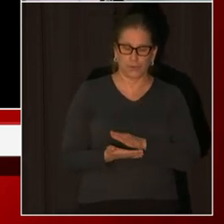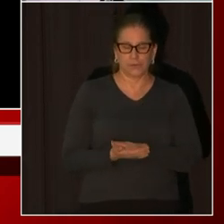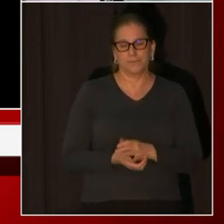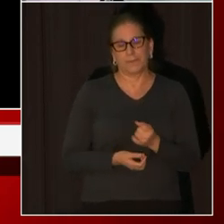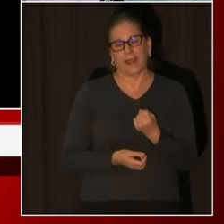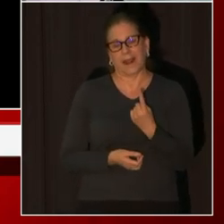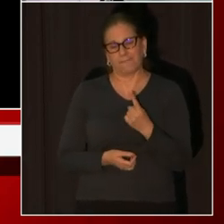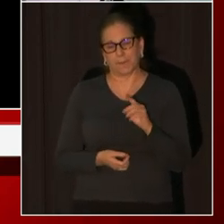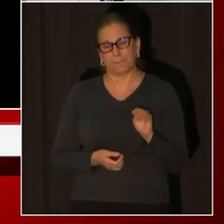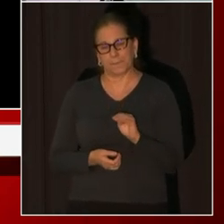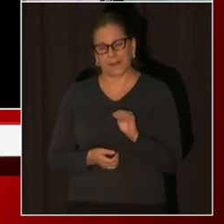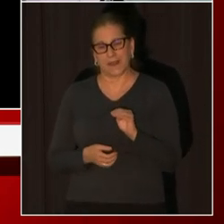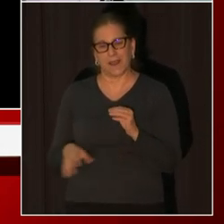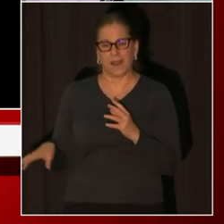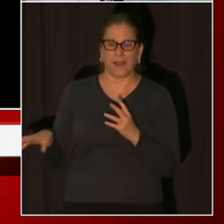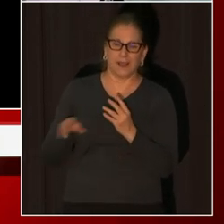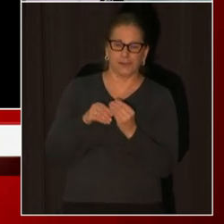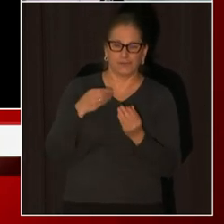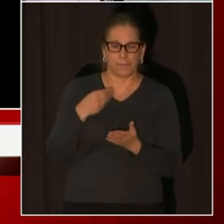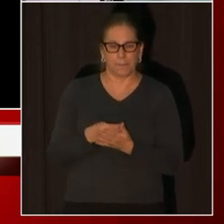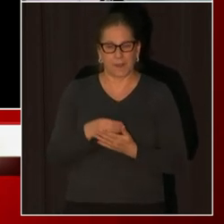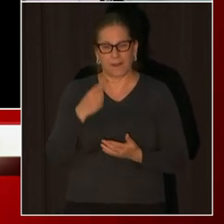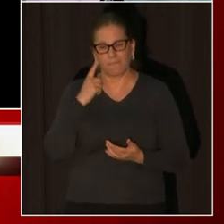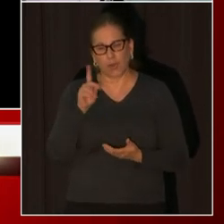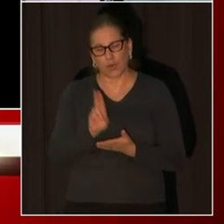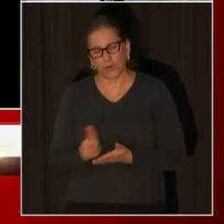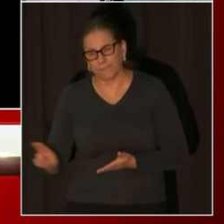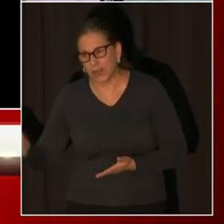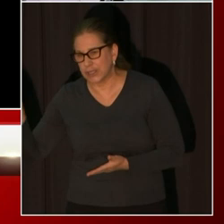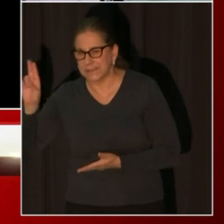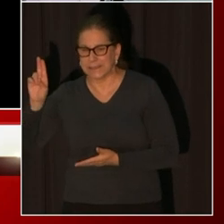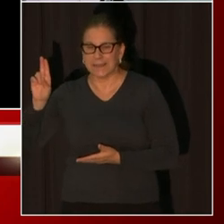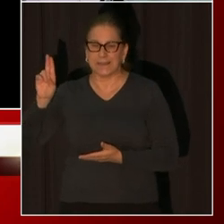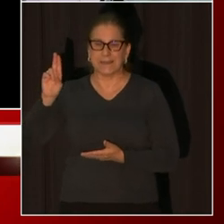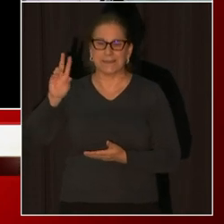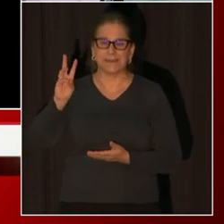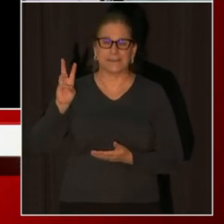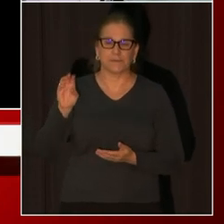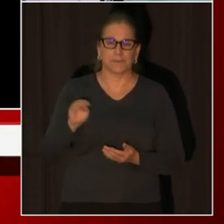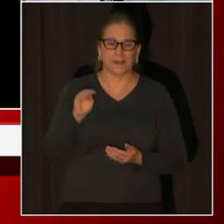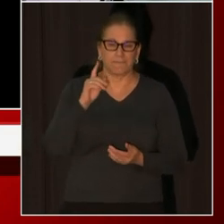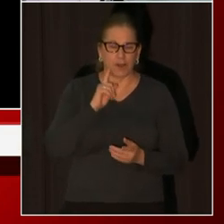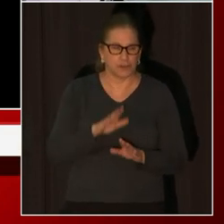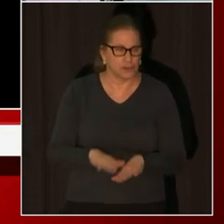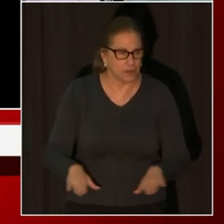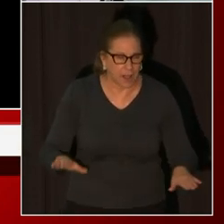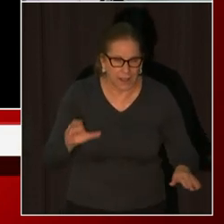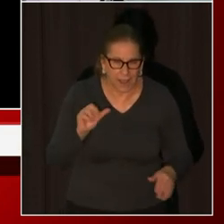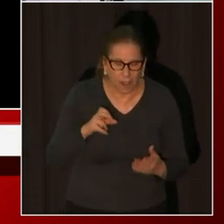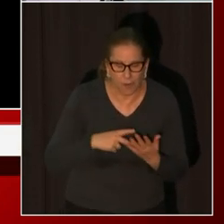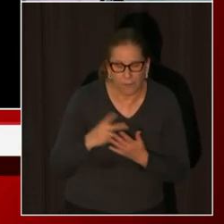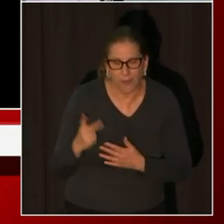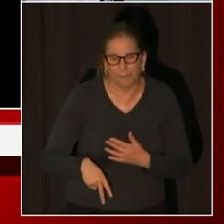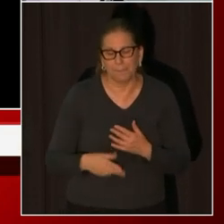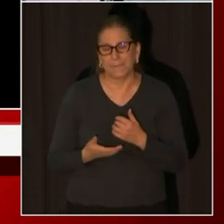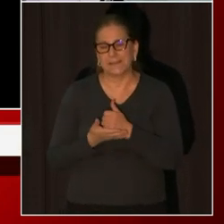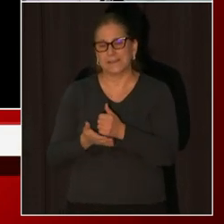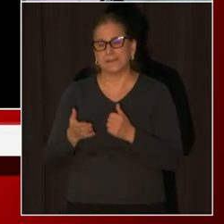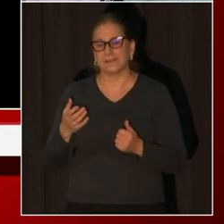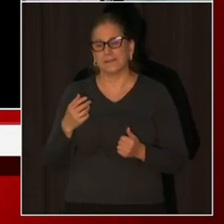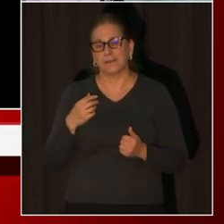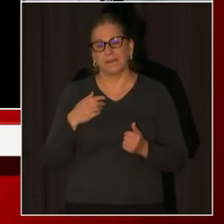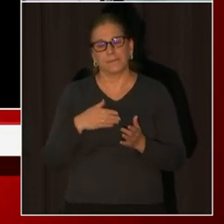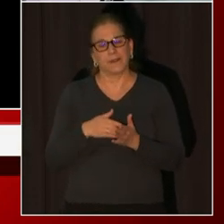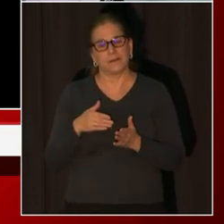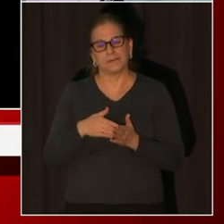of Columbia, $6 million in child care assistance, and $1.2 million for the dislocated workers to get them back in the